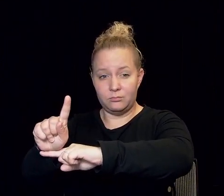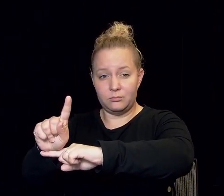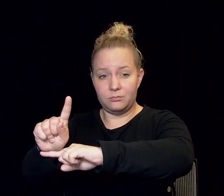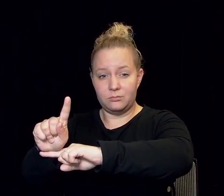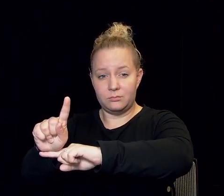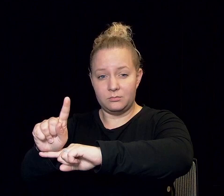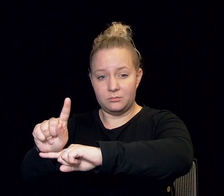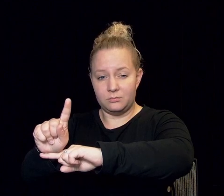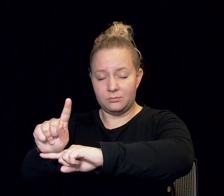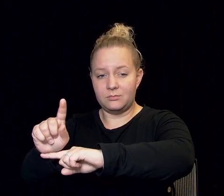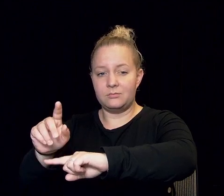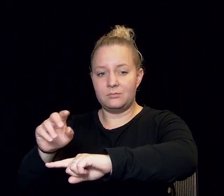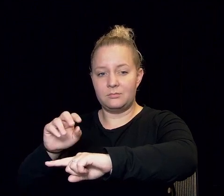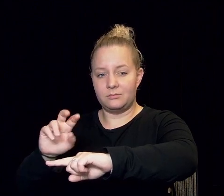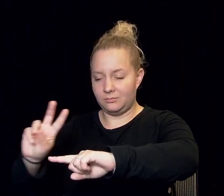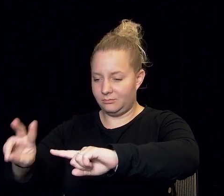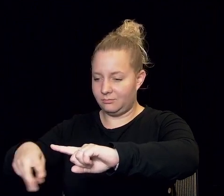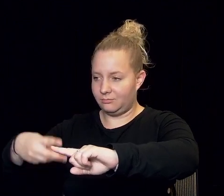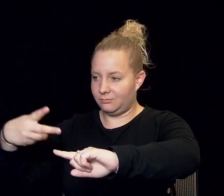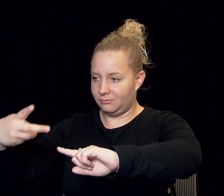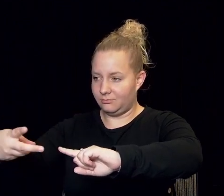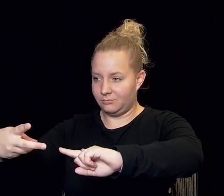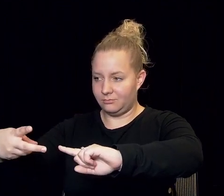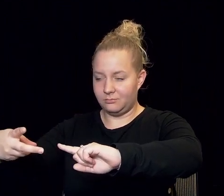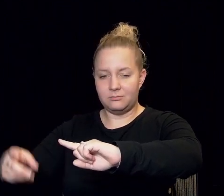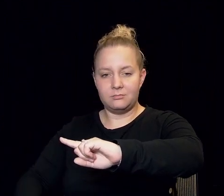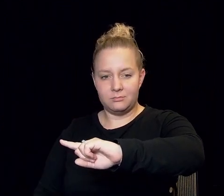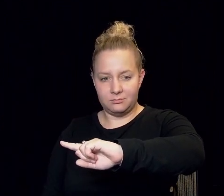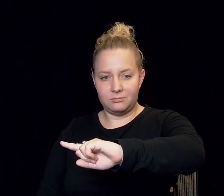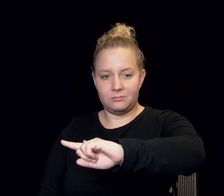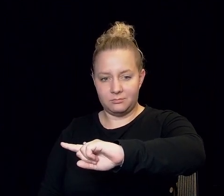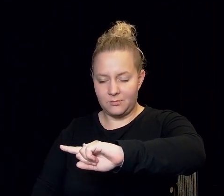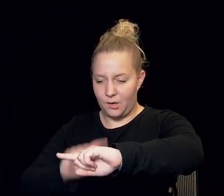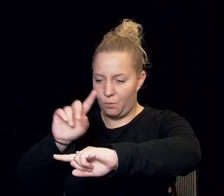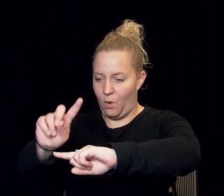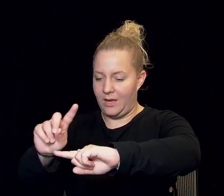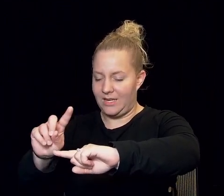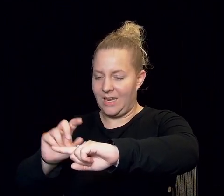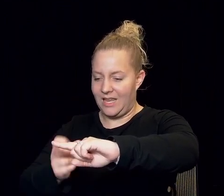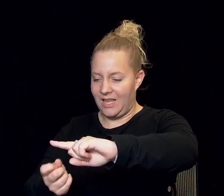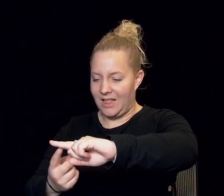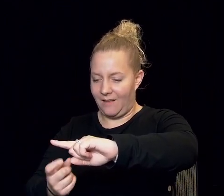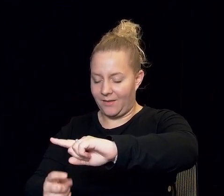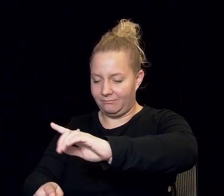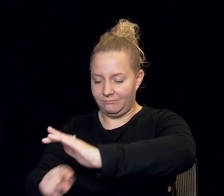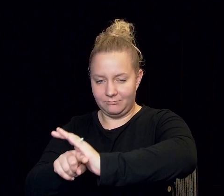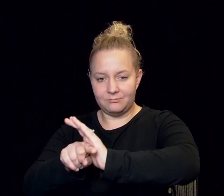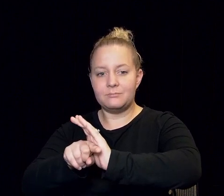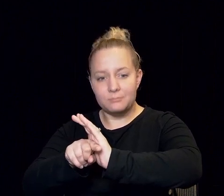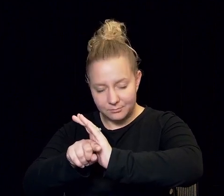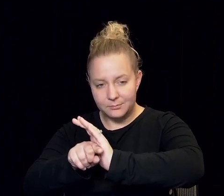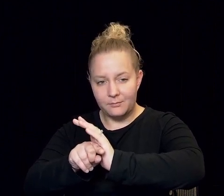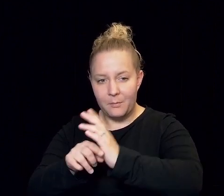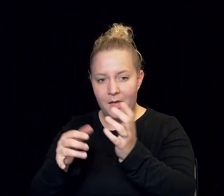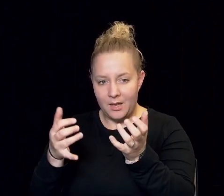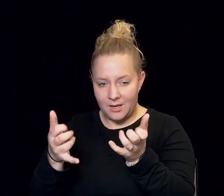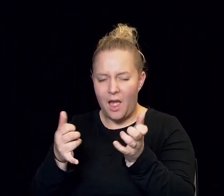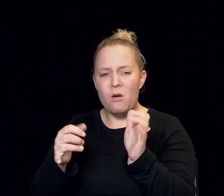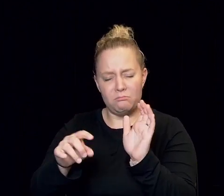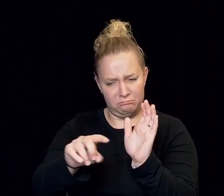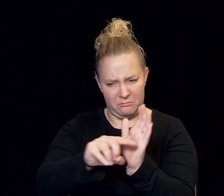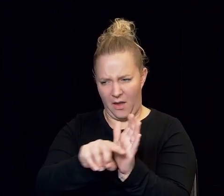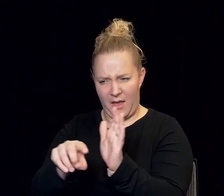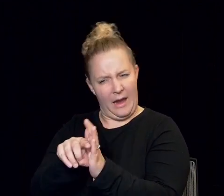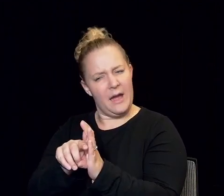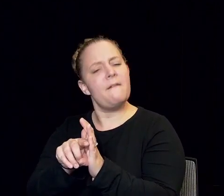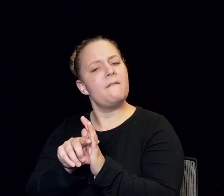1 up in the numerator and the -11 down in the denominator. So 1 over -11. Now let's revisit our negatives.